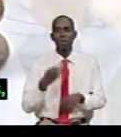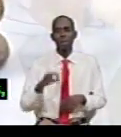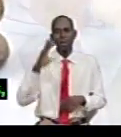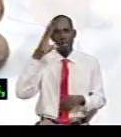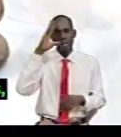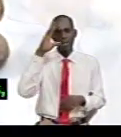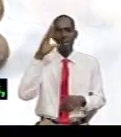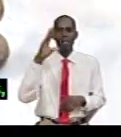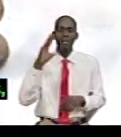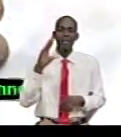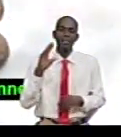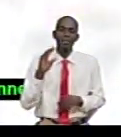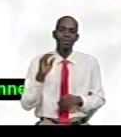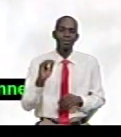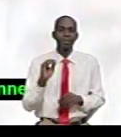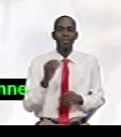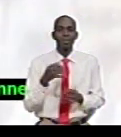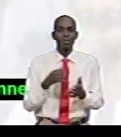of men.